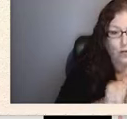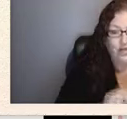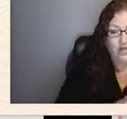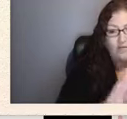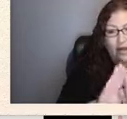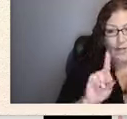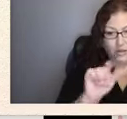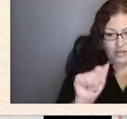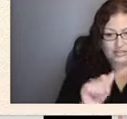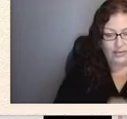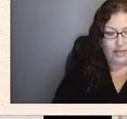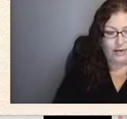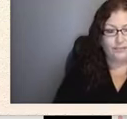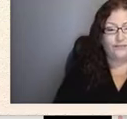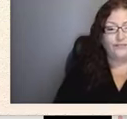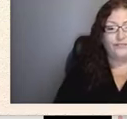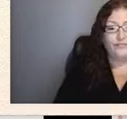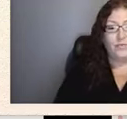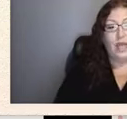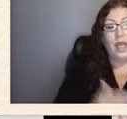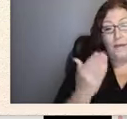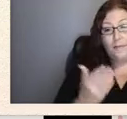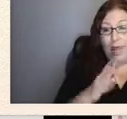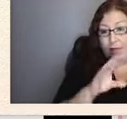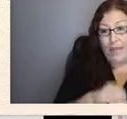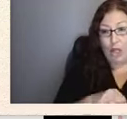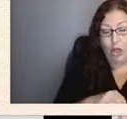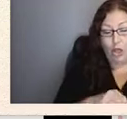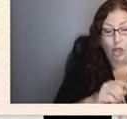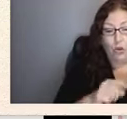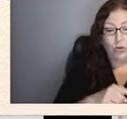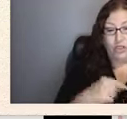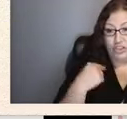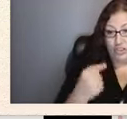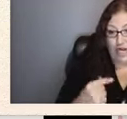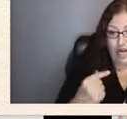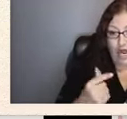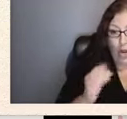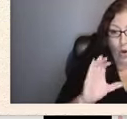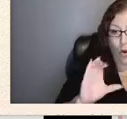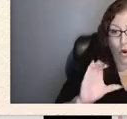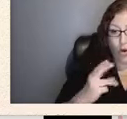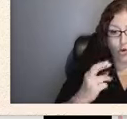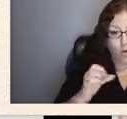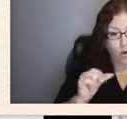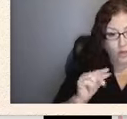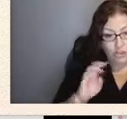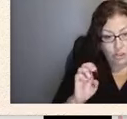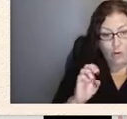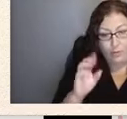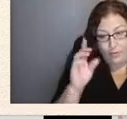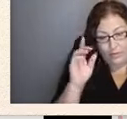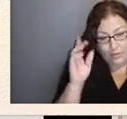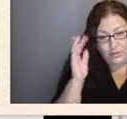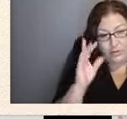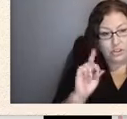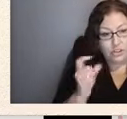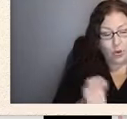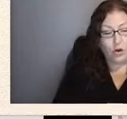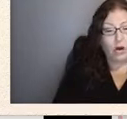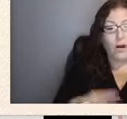disability. These may include genetic or chromosomal disorders, metabolic